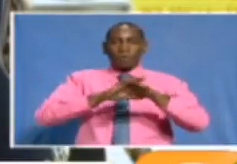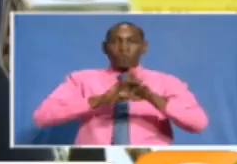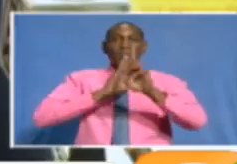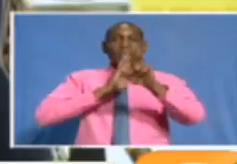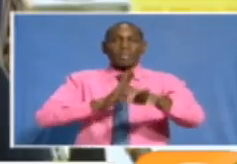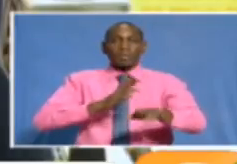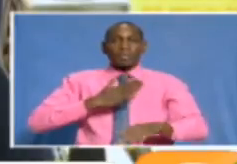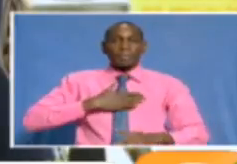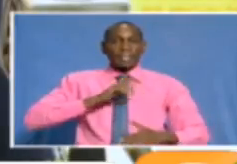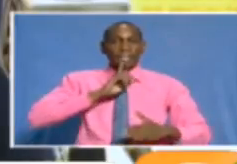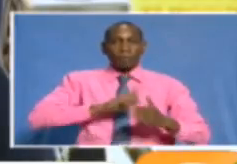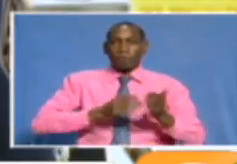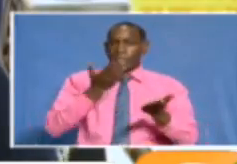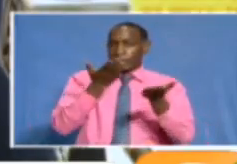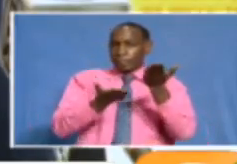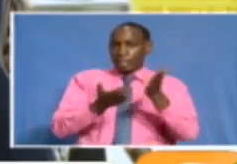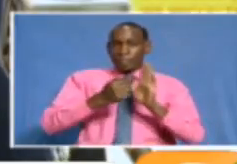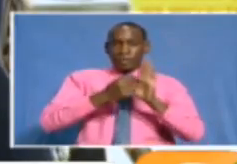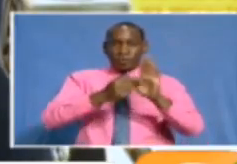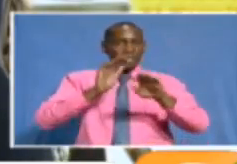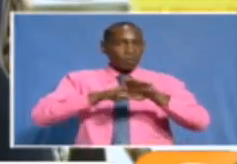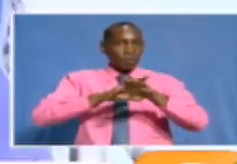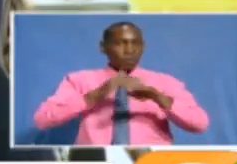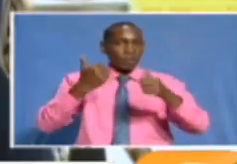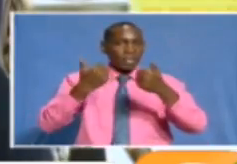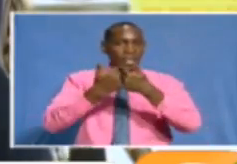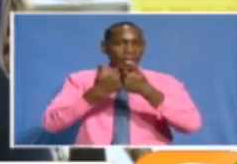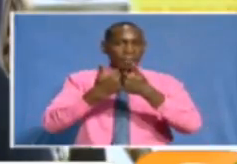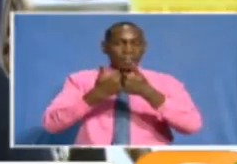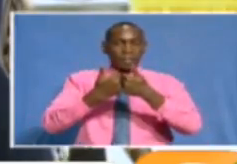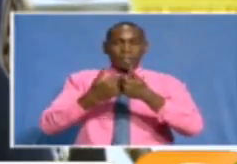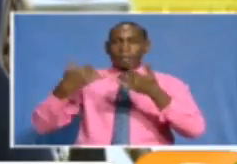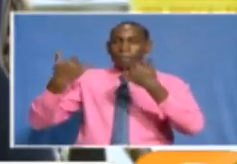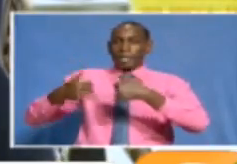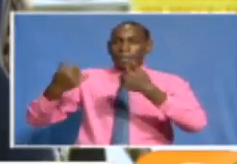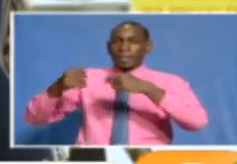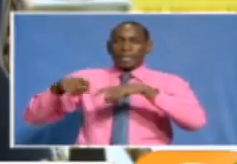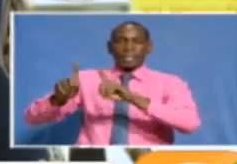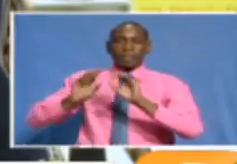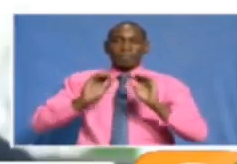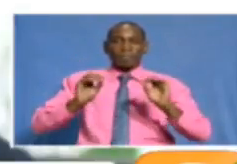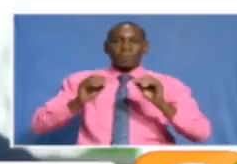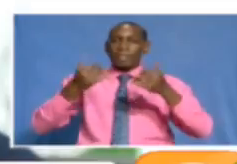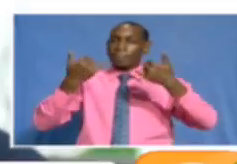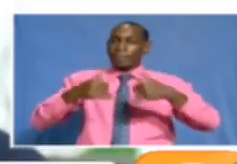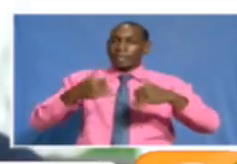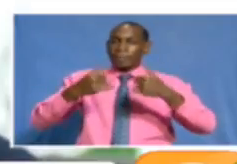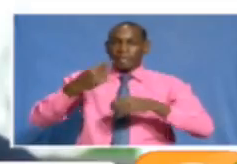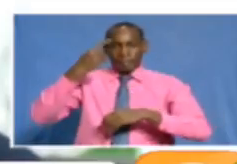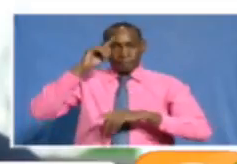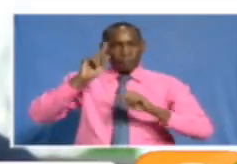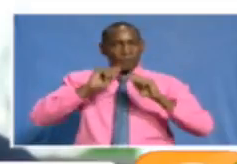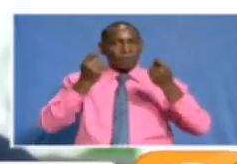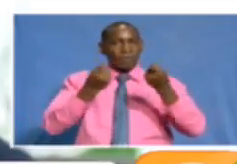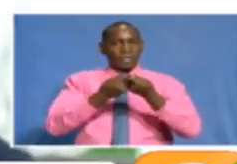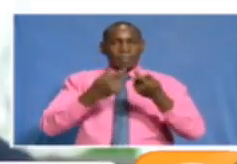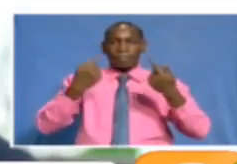labda wameonyesha mchezo mzuri, hawajajichezea wenyewe, wameichezea timu, wameichezea